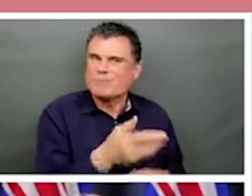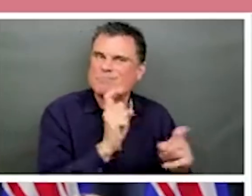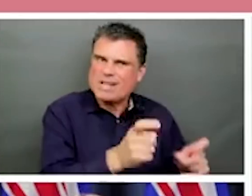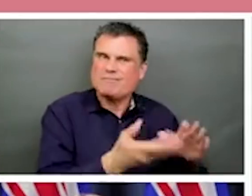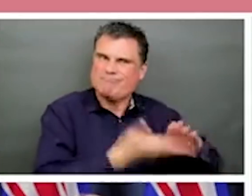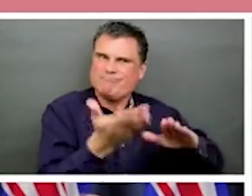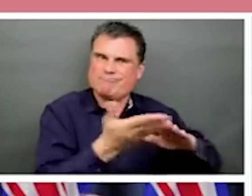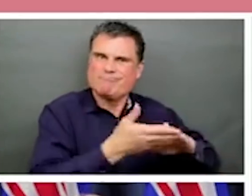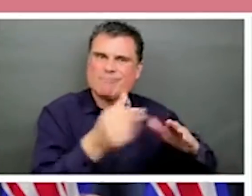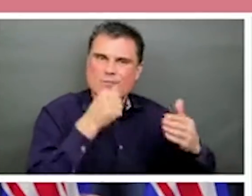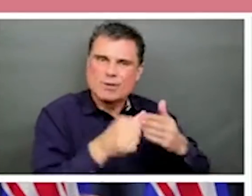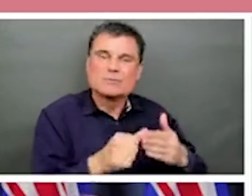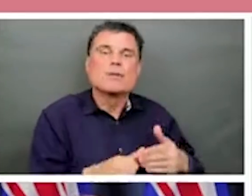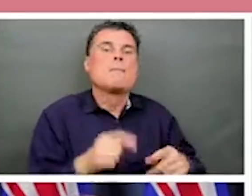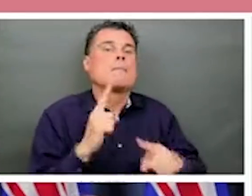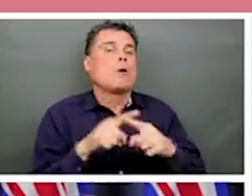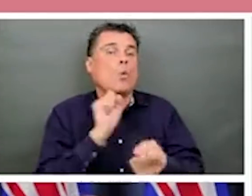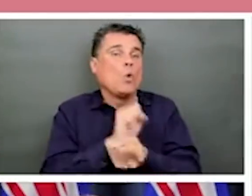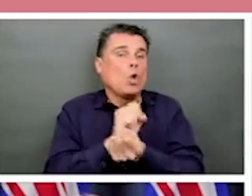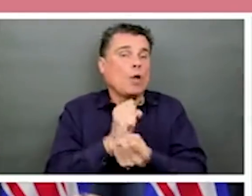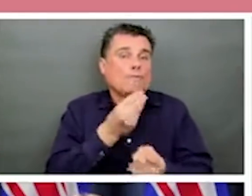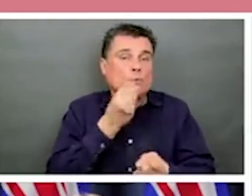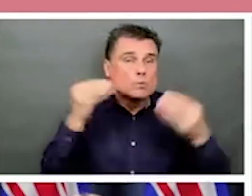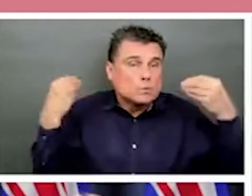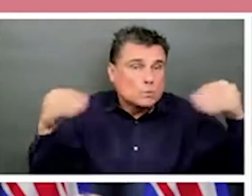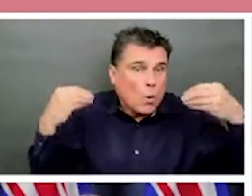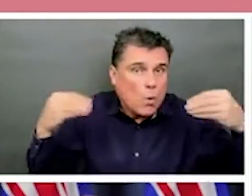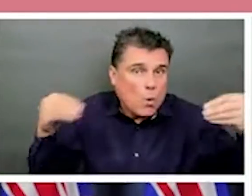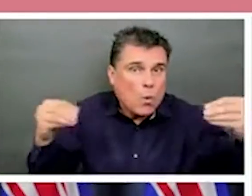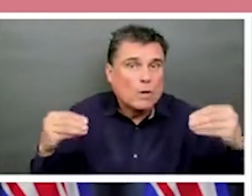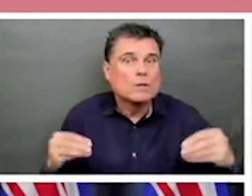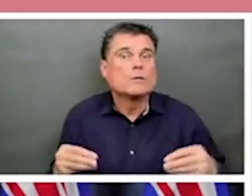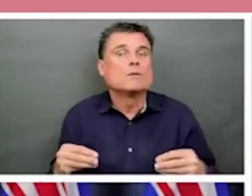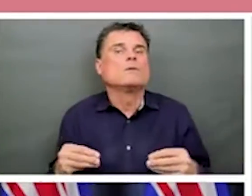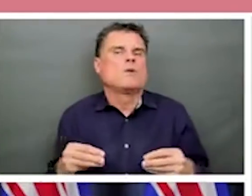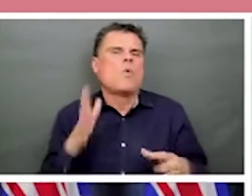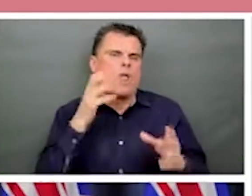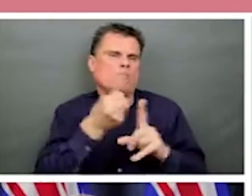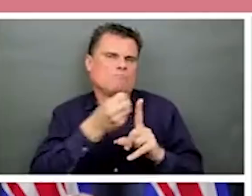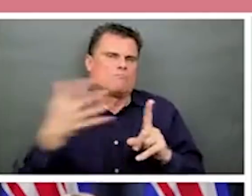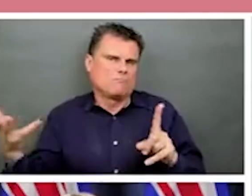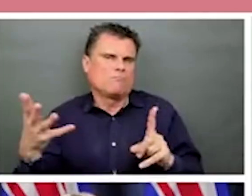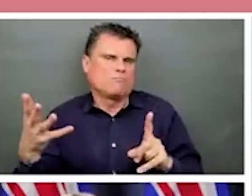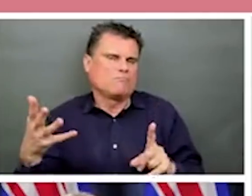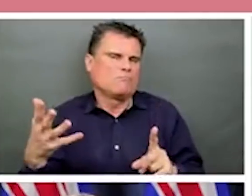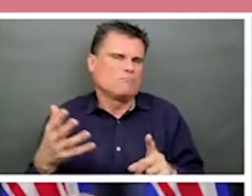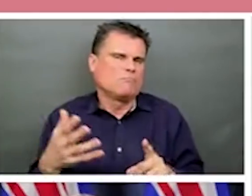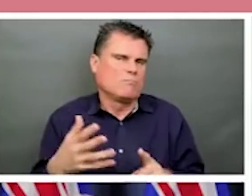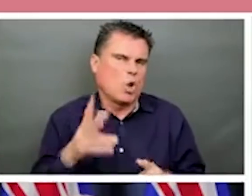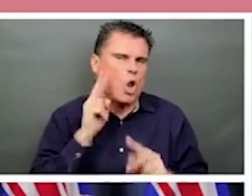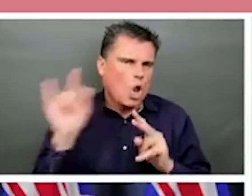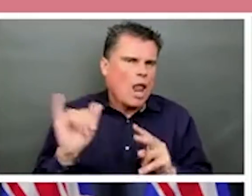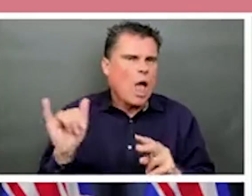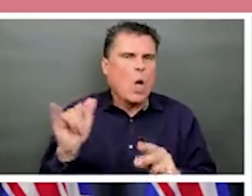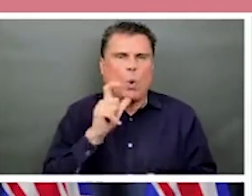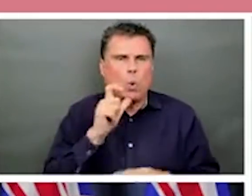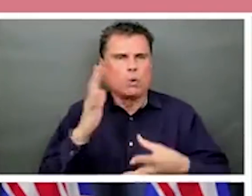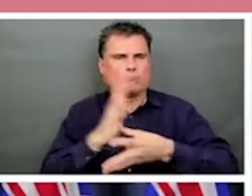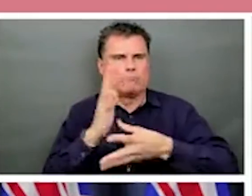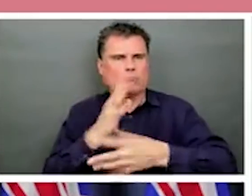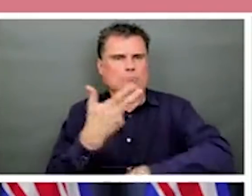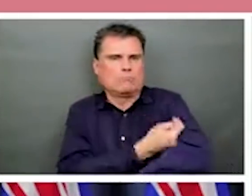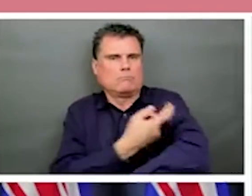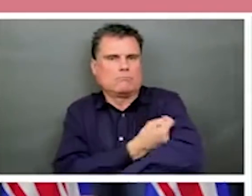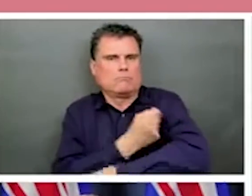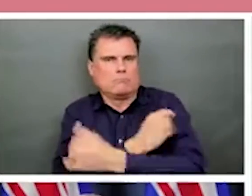store workers. And we'll be defining those more clearly for people as we work through this.